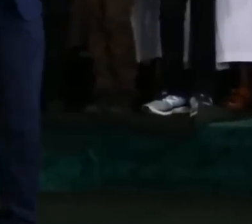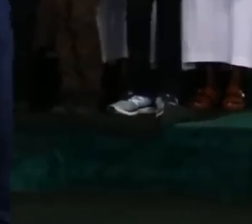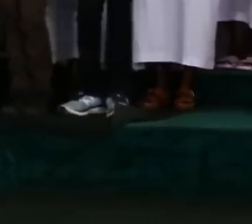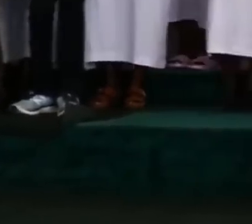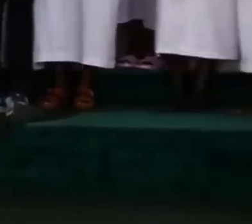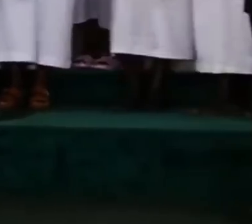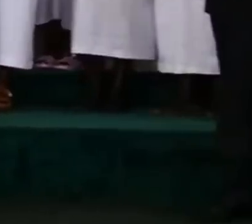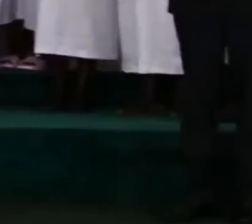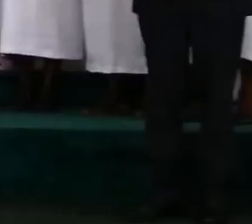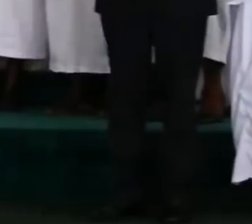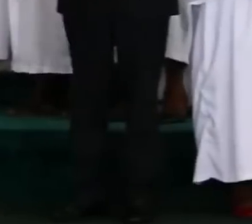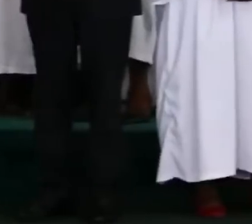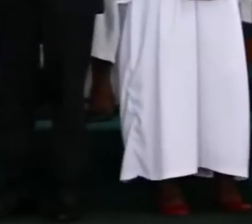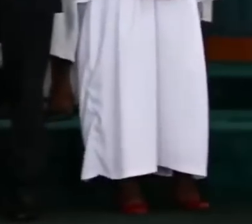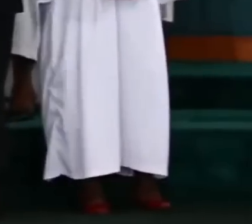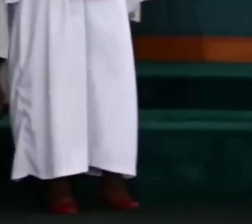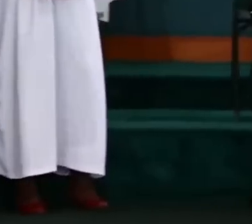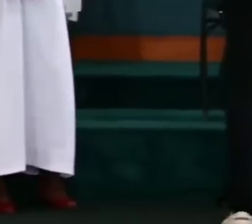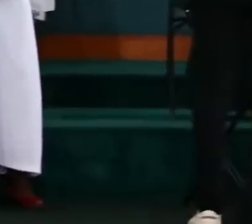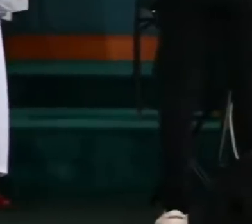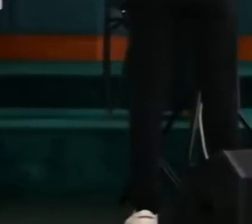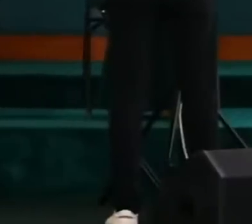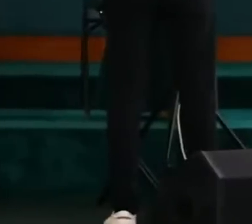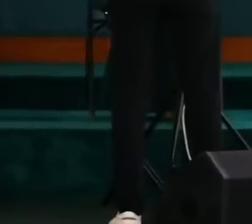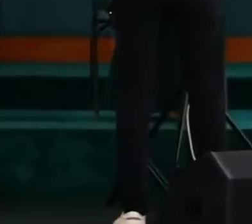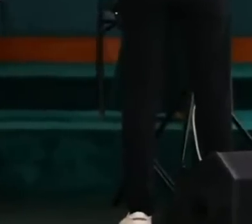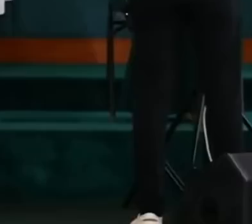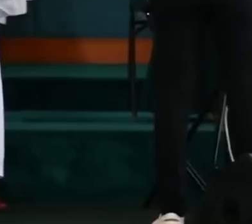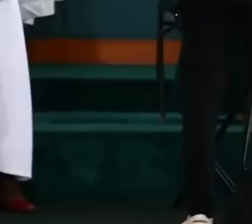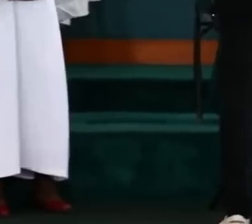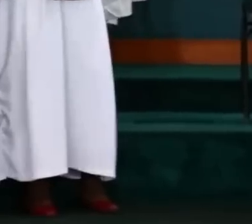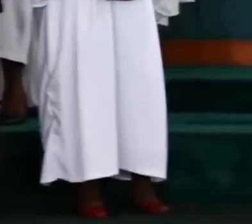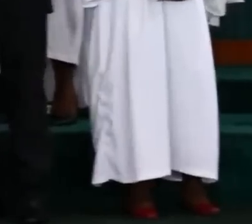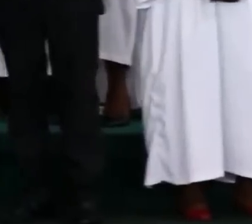I can't hear this stuff and don't make use of it.